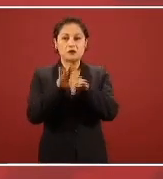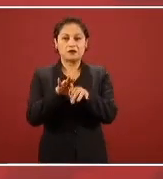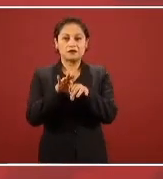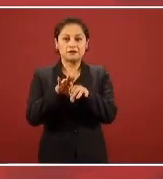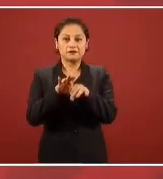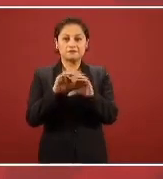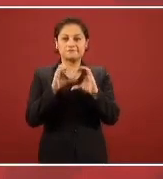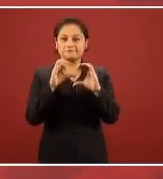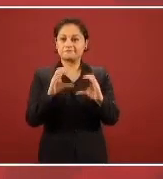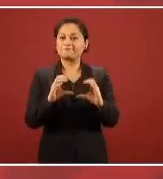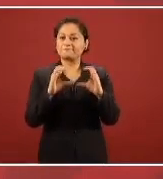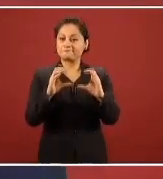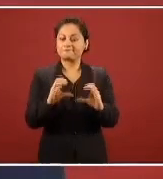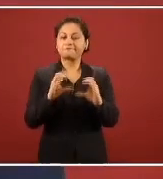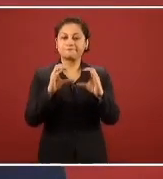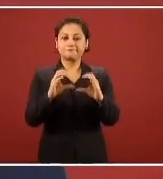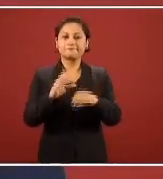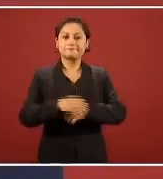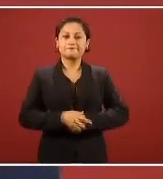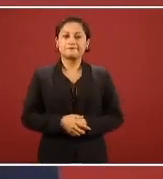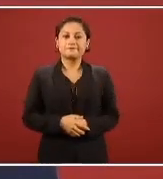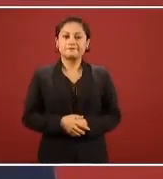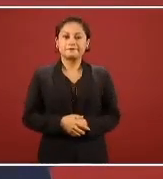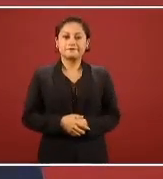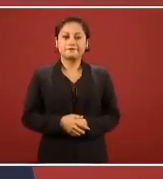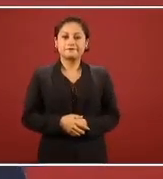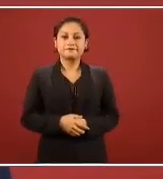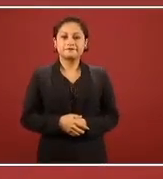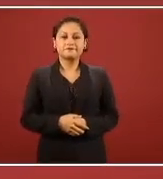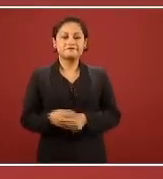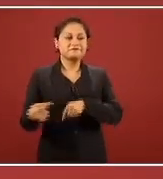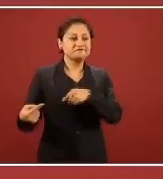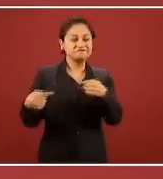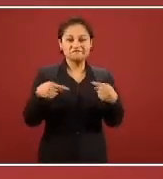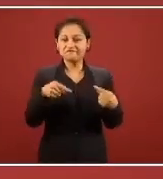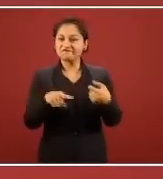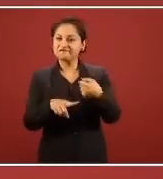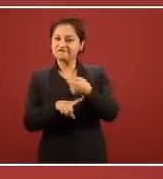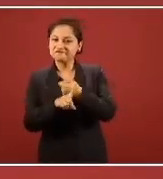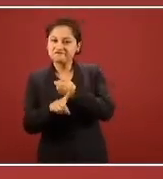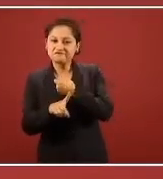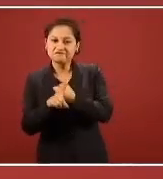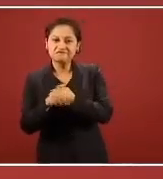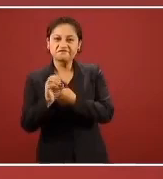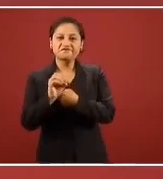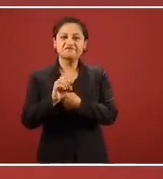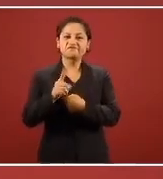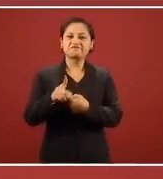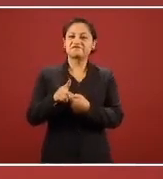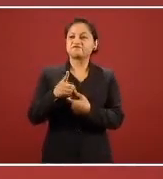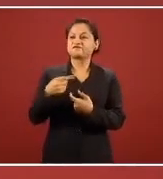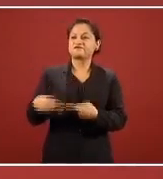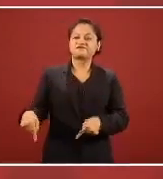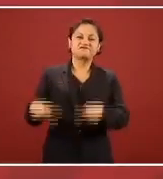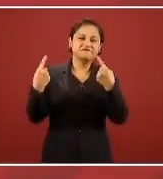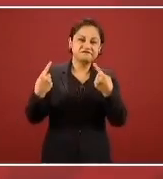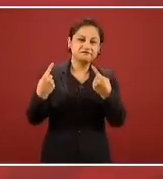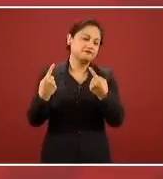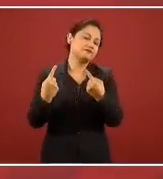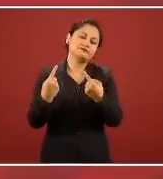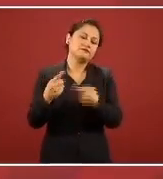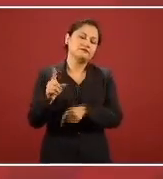cultivate friendships. Nada de pleitos y enemistades. No fights and no